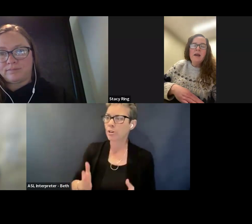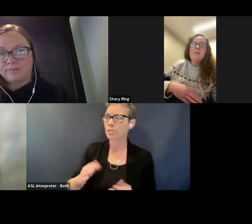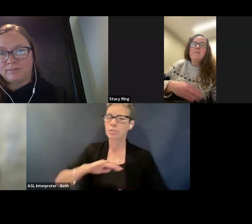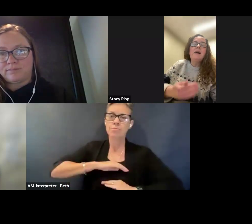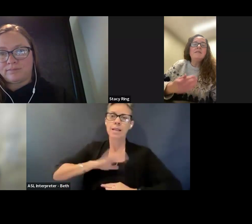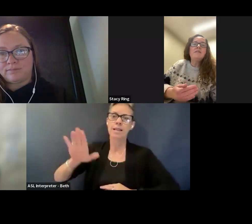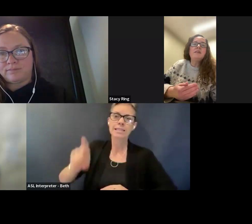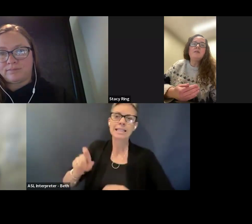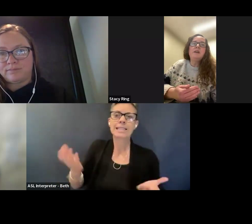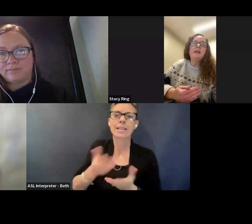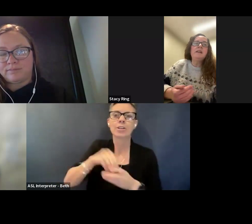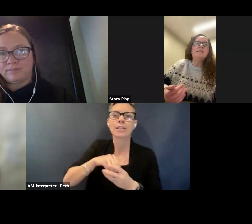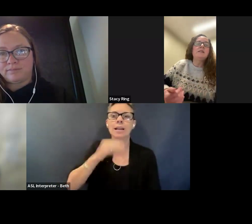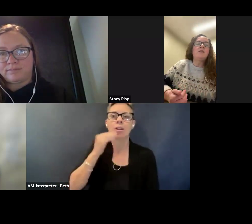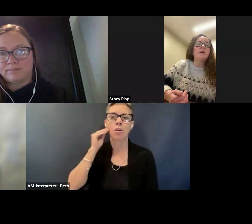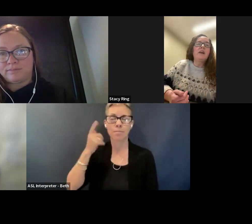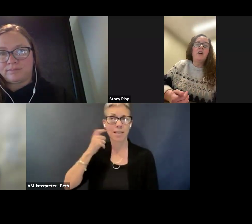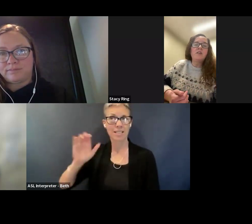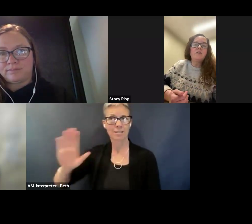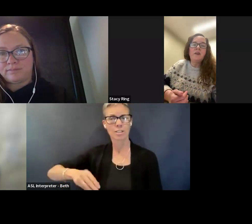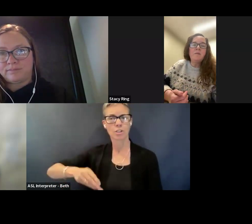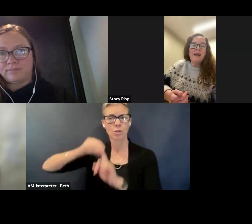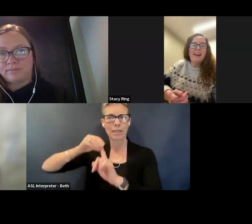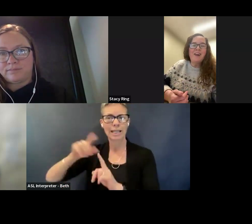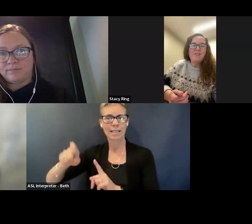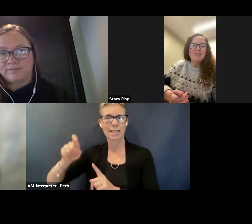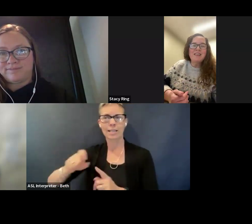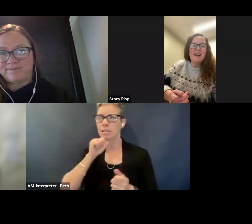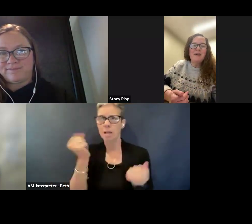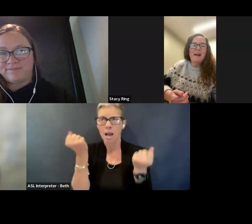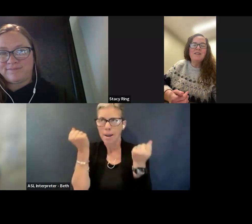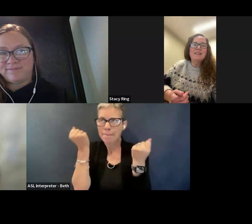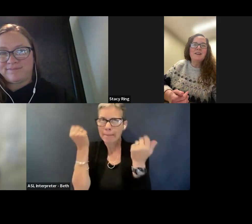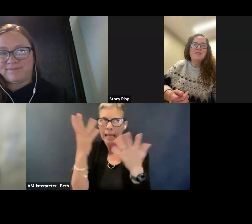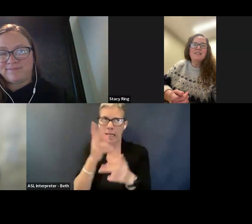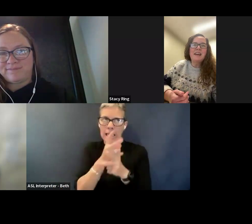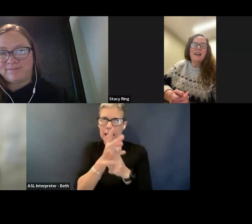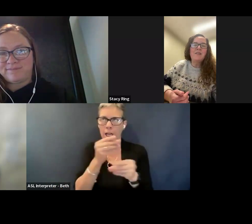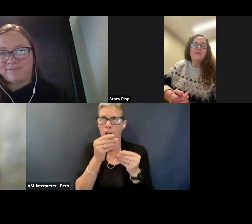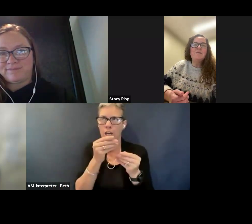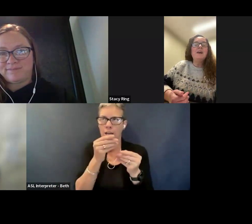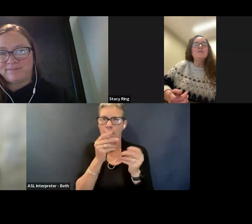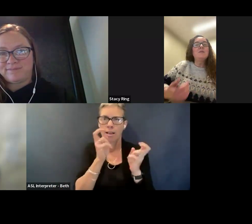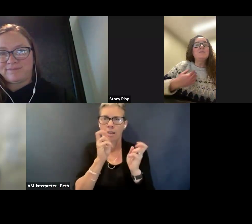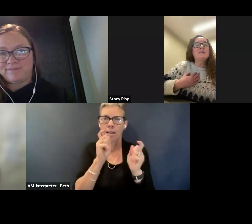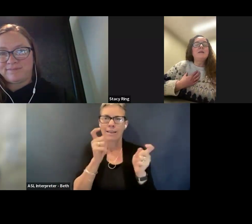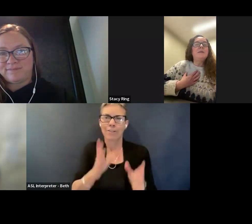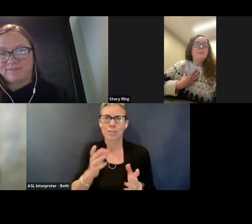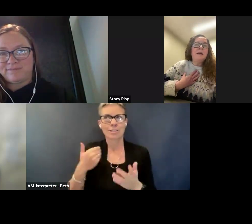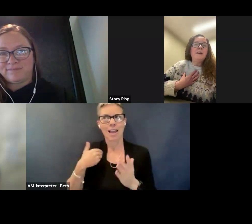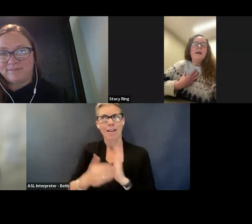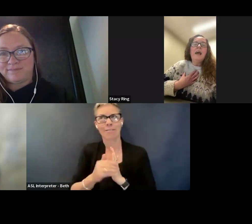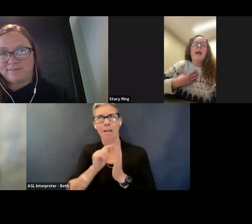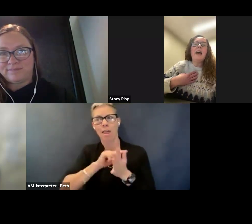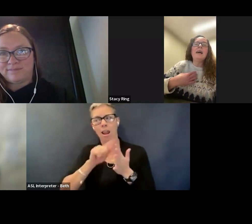home. Because of his unique needs, there really aren't very many caregivers that have the skills to take care of him. So it was going to